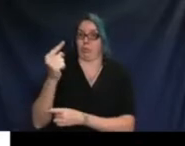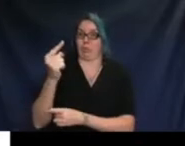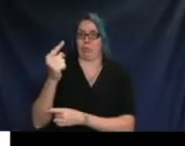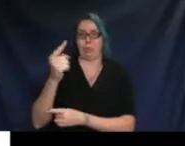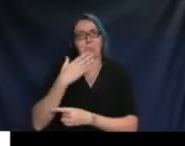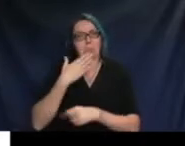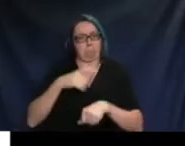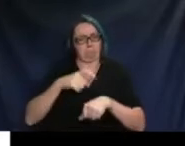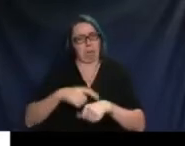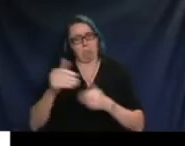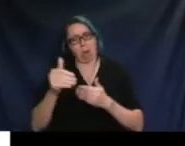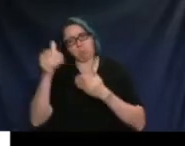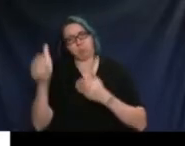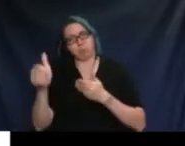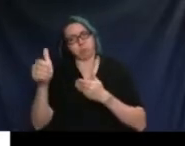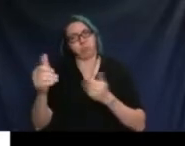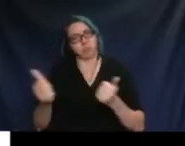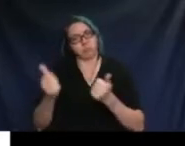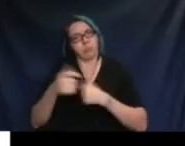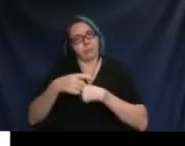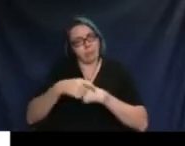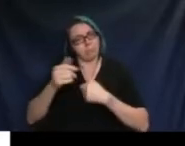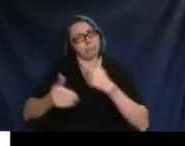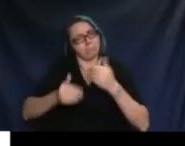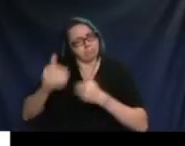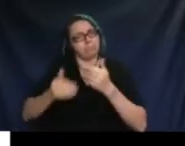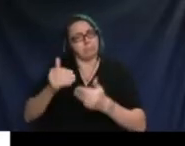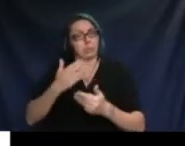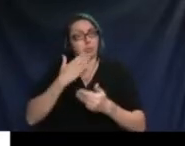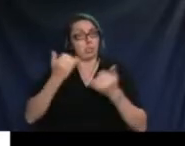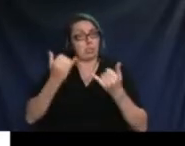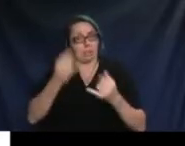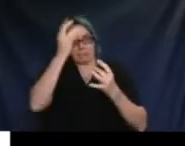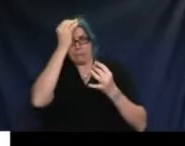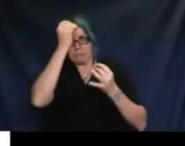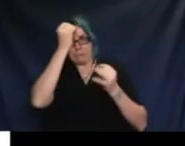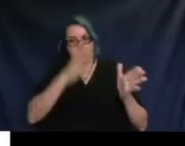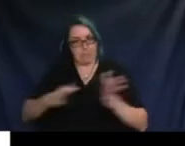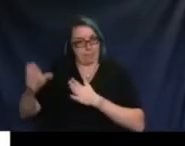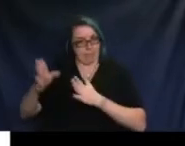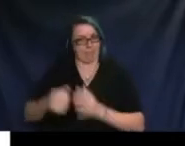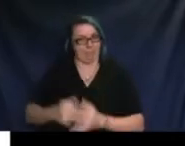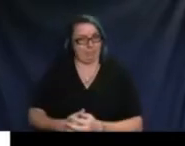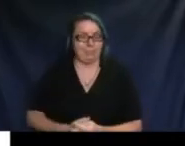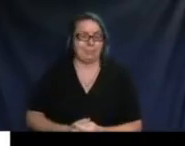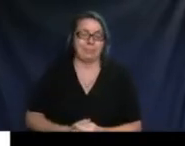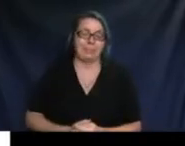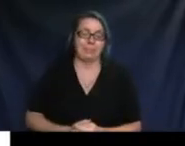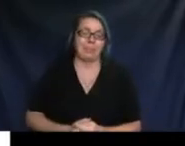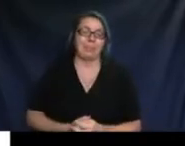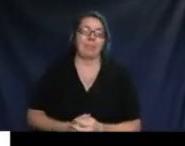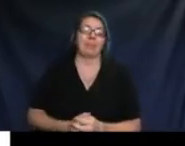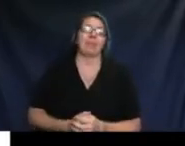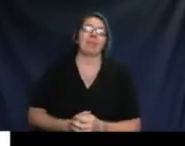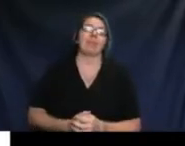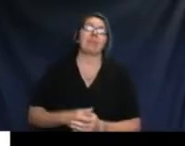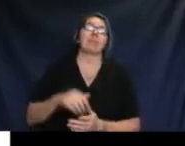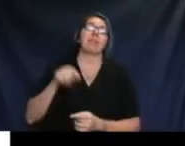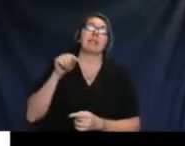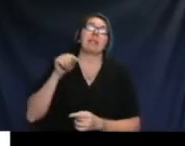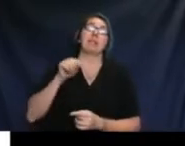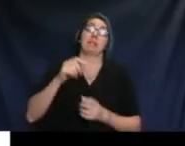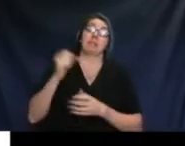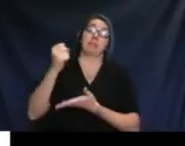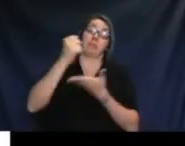now. There are two funding streams, two funding categories within this grants program.